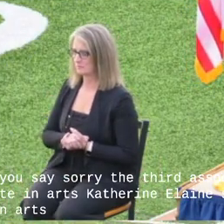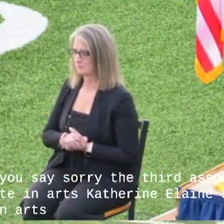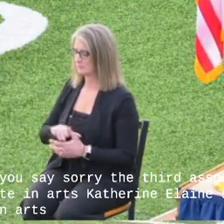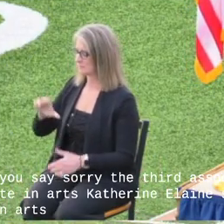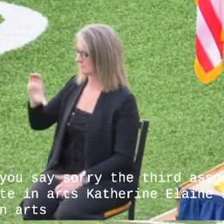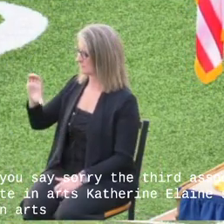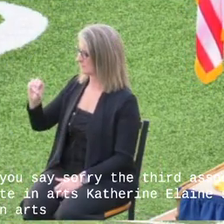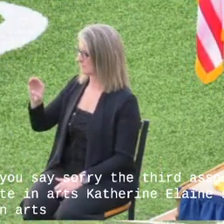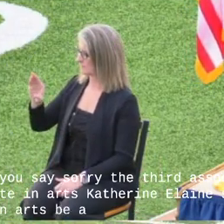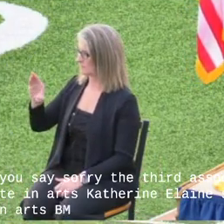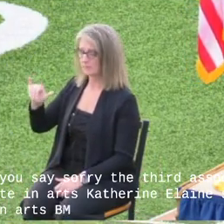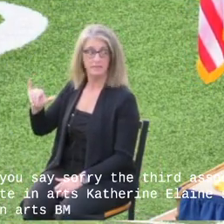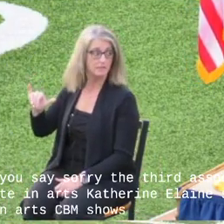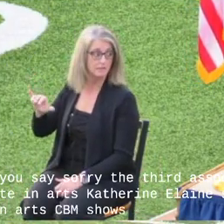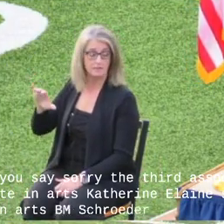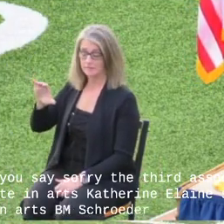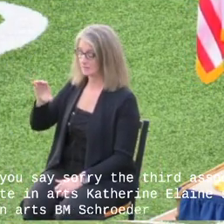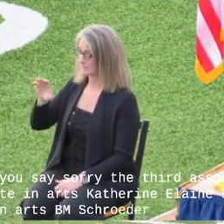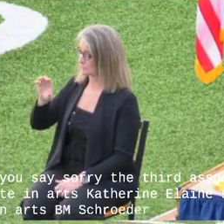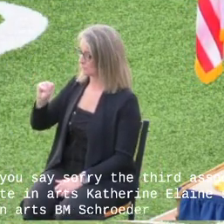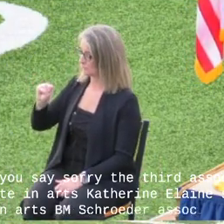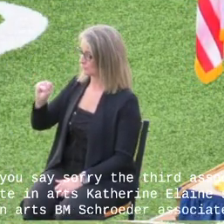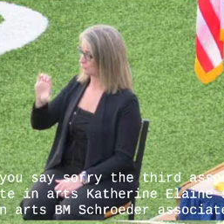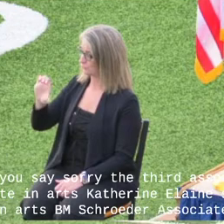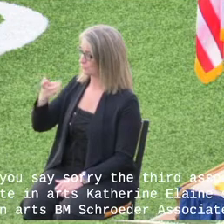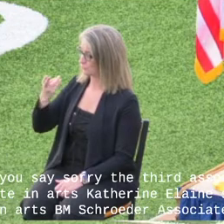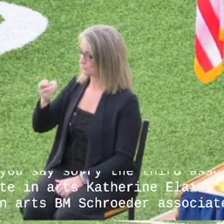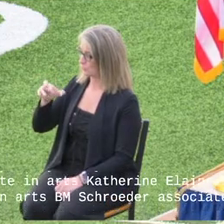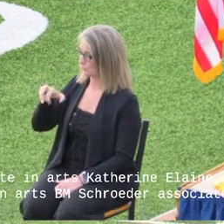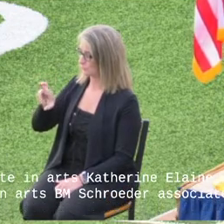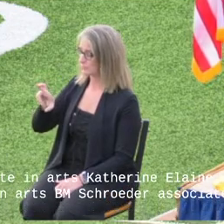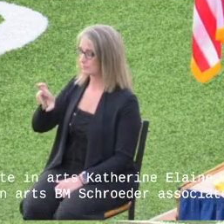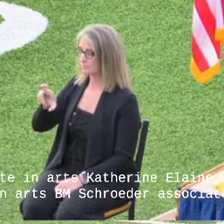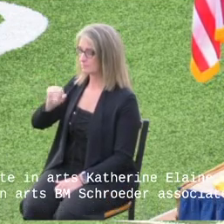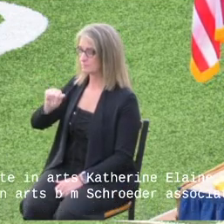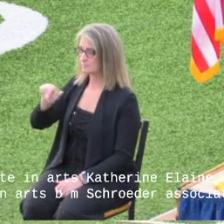Kobe B. M. Schroeder, Associate in Arts.